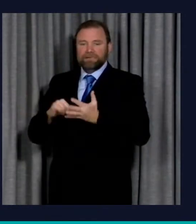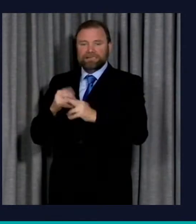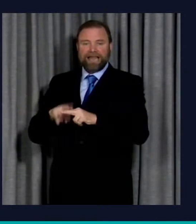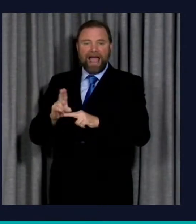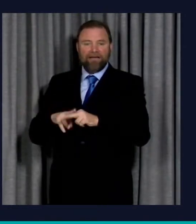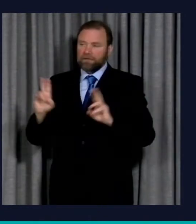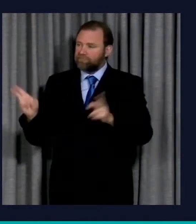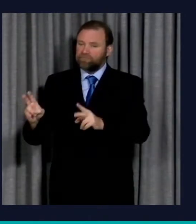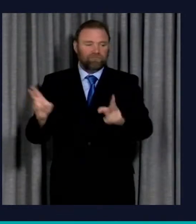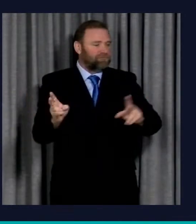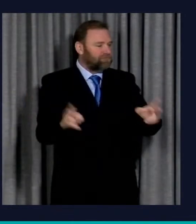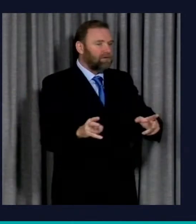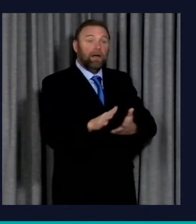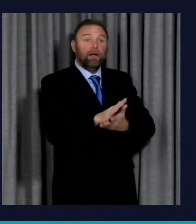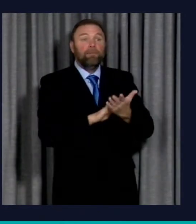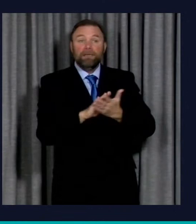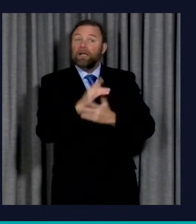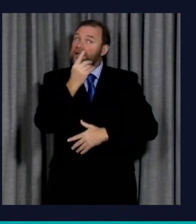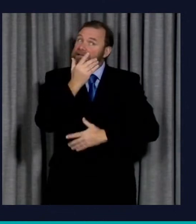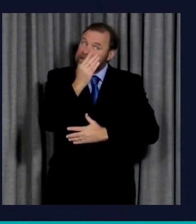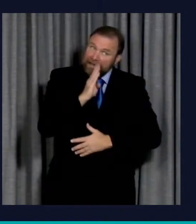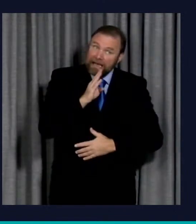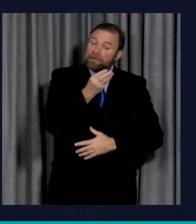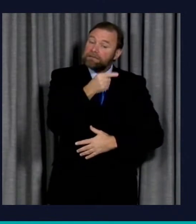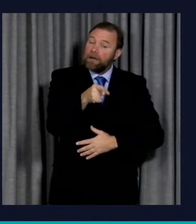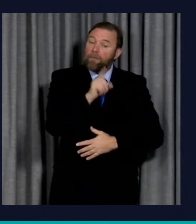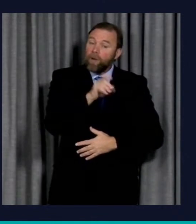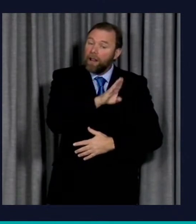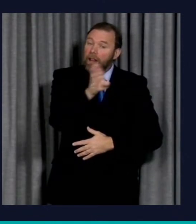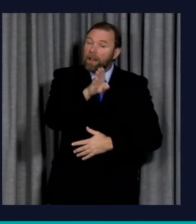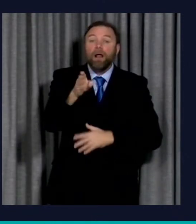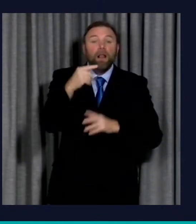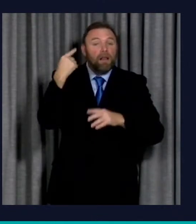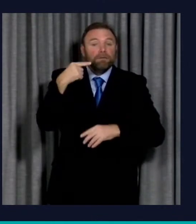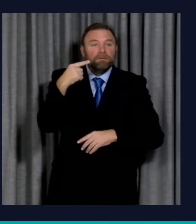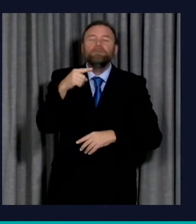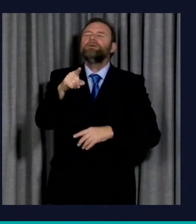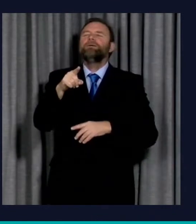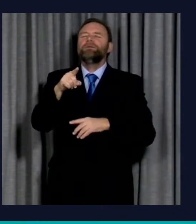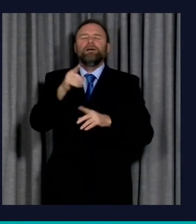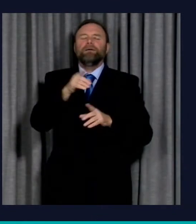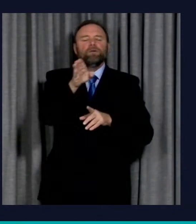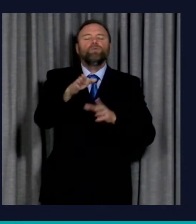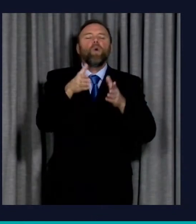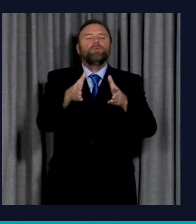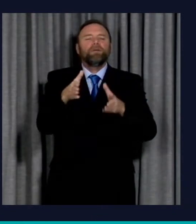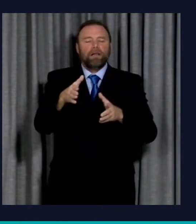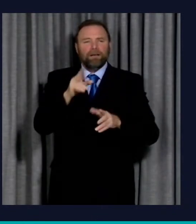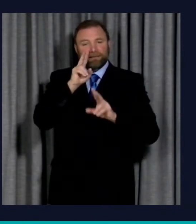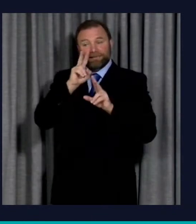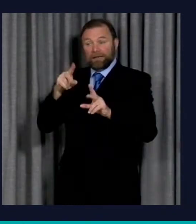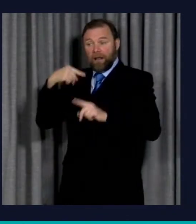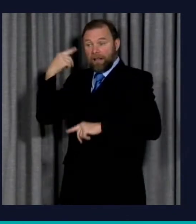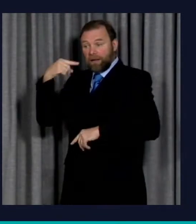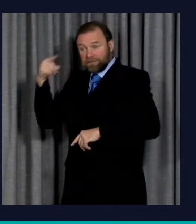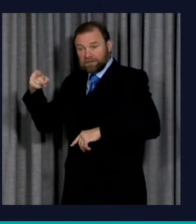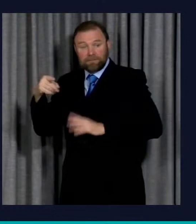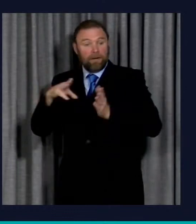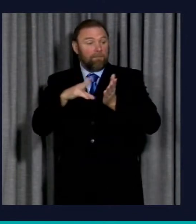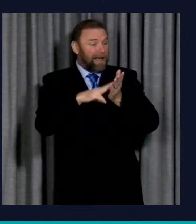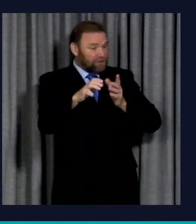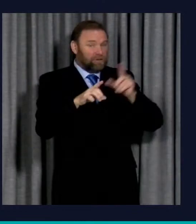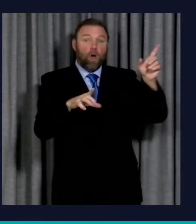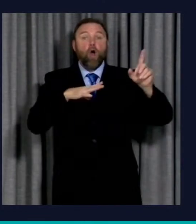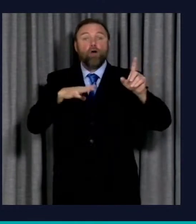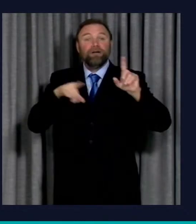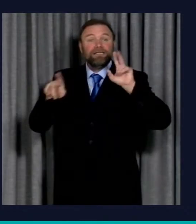cases, sadly, into hospitals. And we're seeing in London and in Manchester, significant rises already in the number